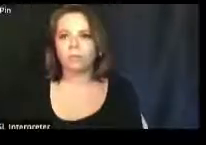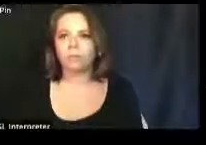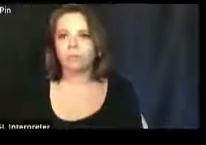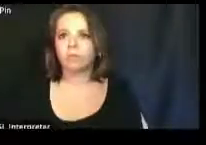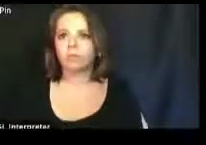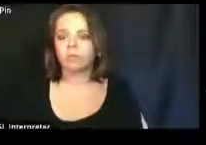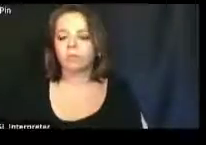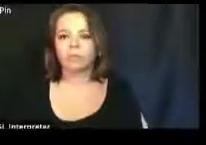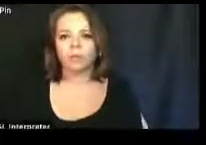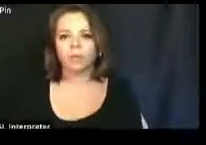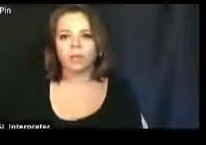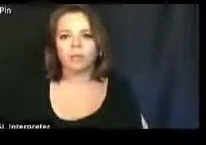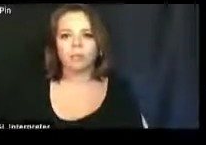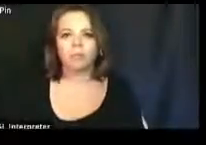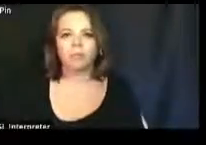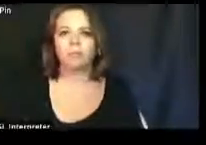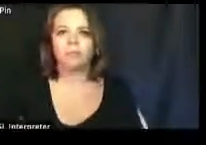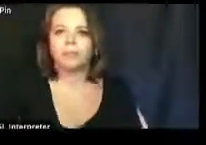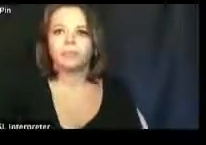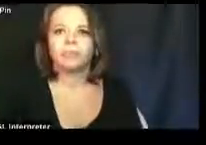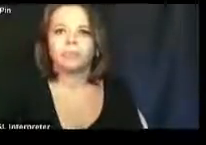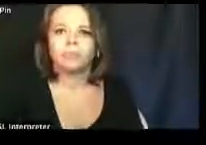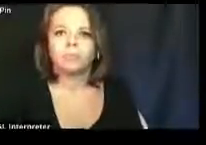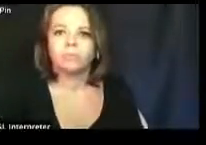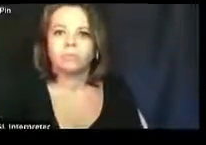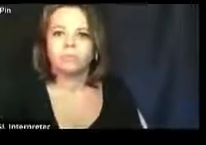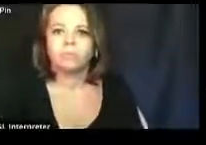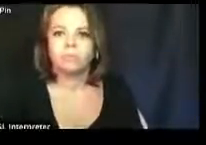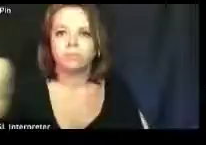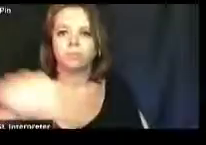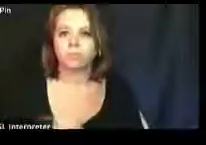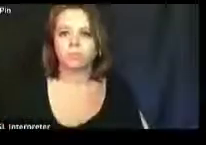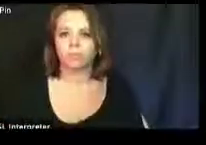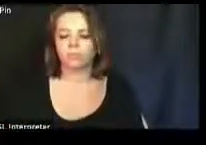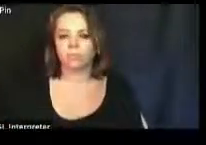just to keep Almonte together. Like